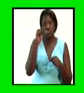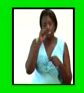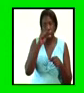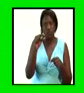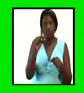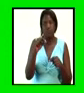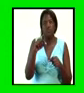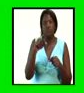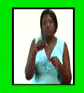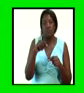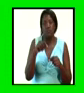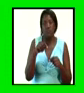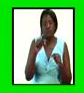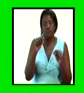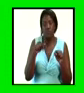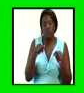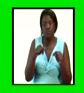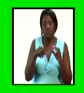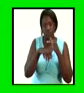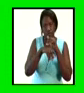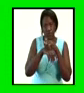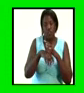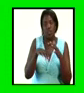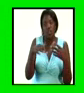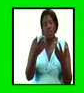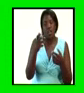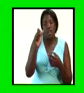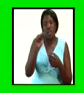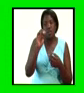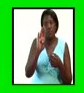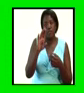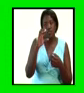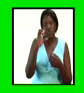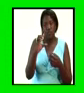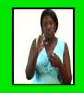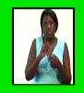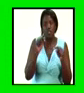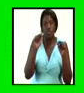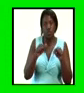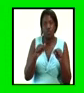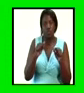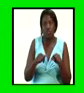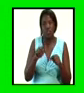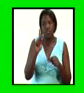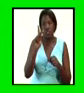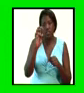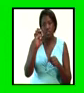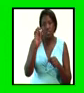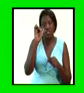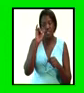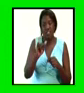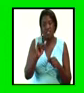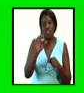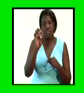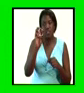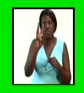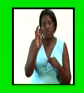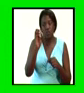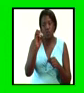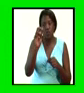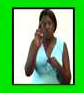program and send it together with your answer A, B, or C. The keyword for today's program is